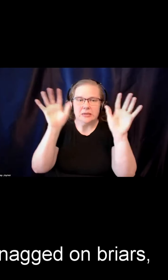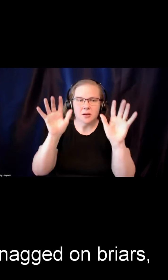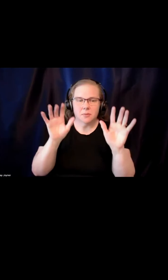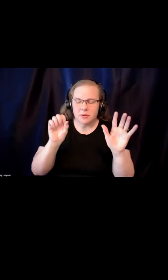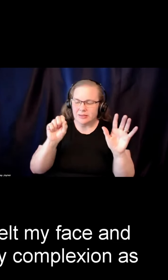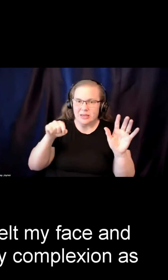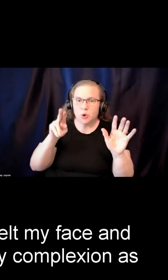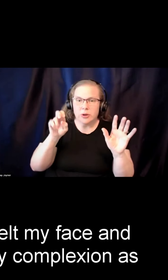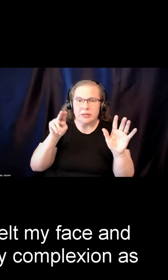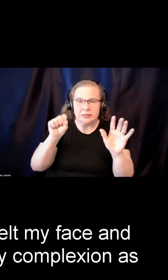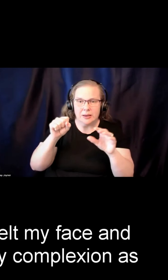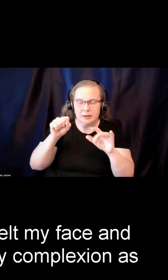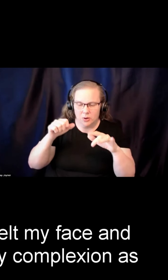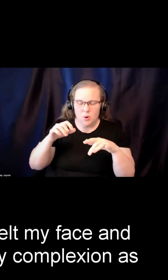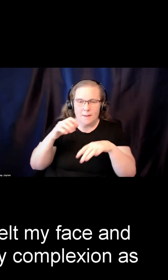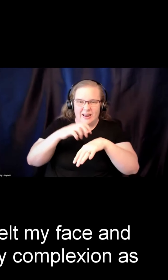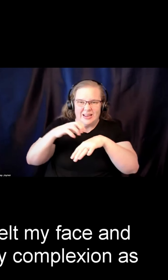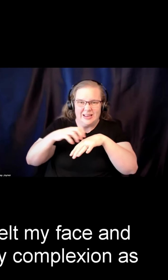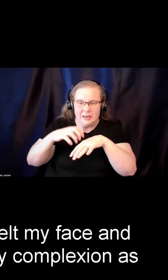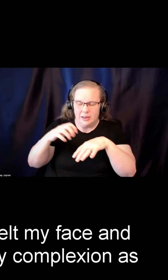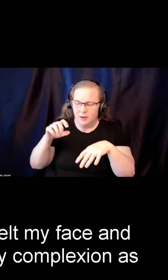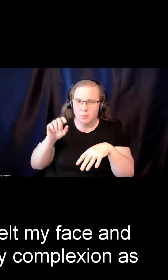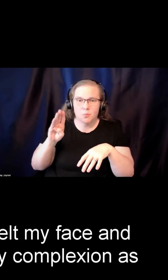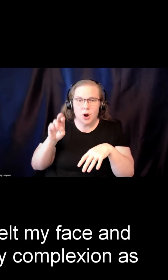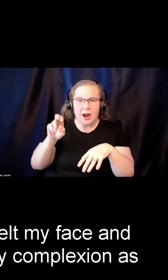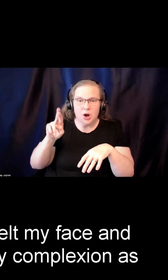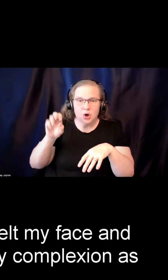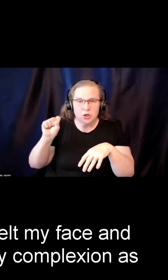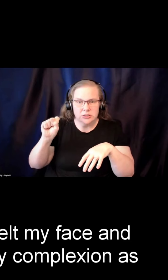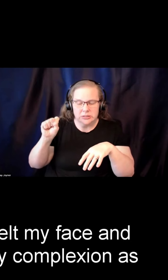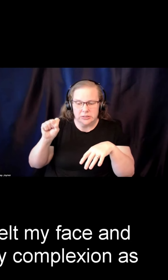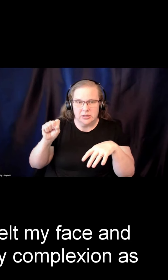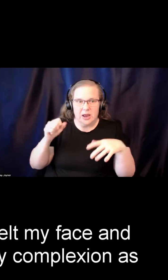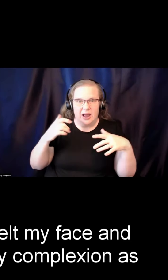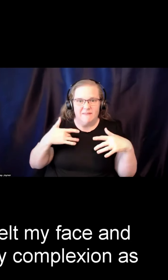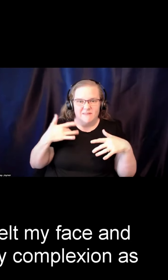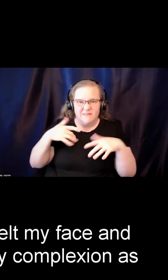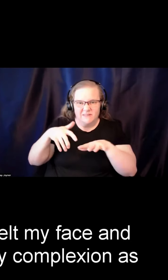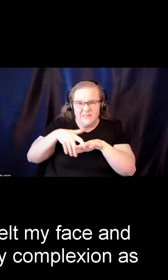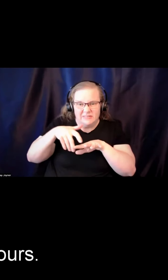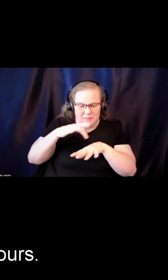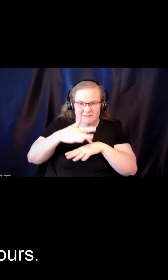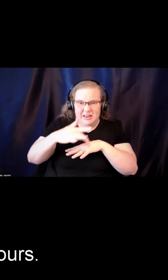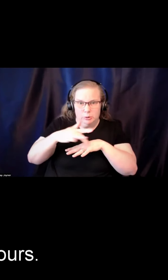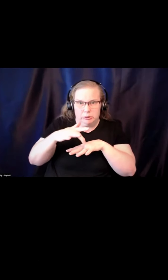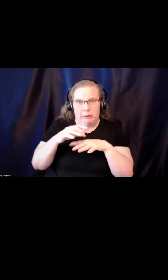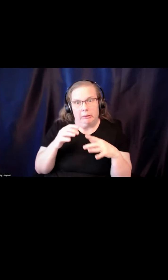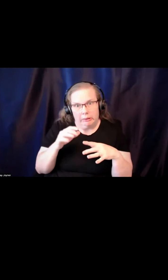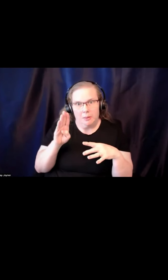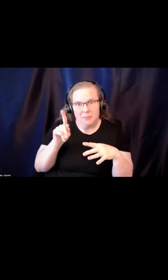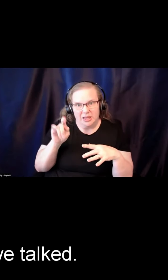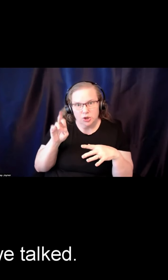on briars. My feet blistered. I felt my face and arms growing red, my complexion as pale as